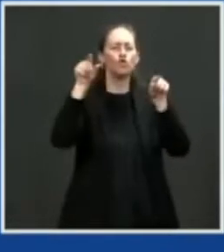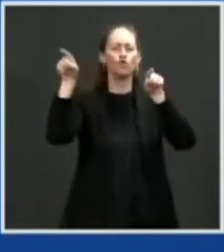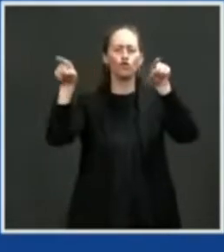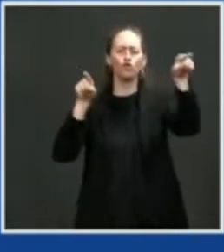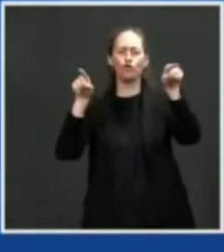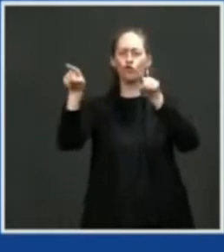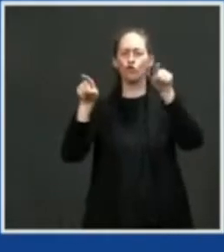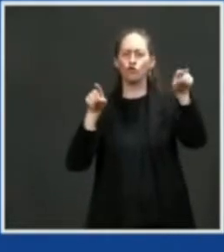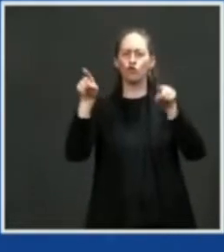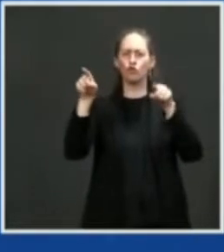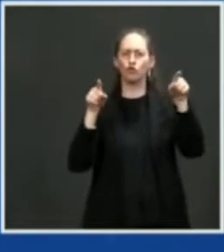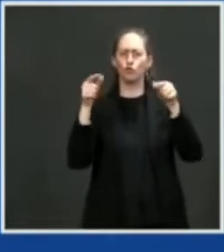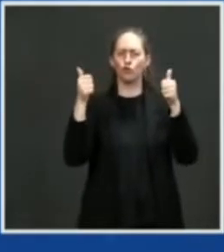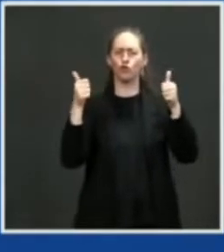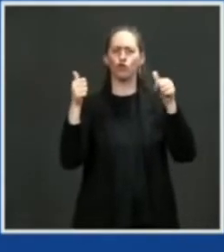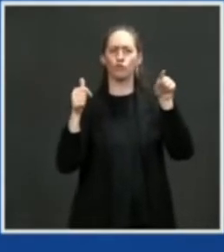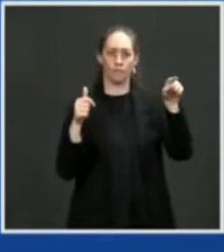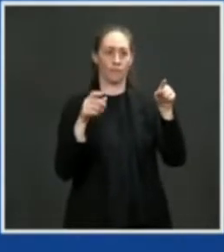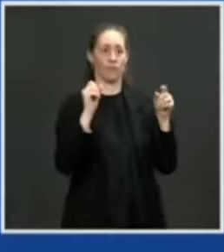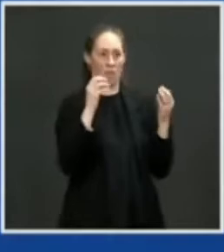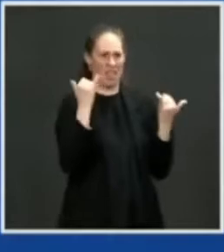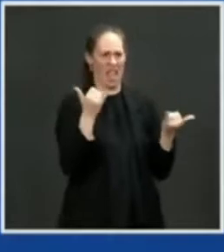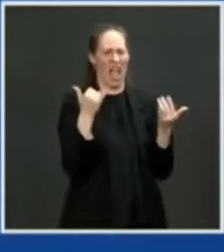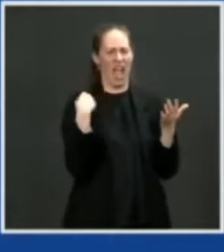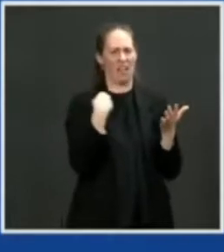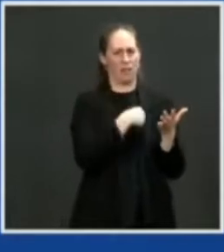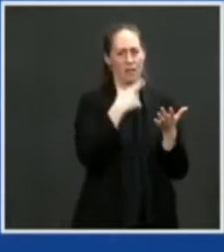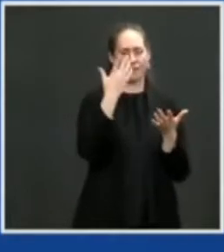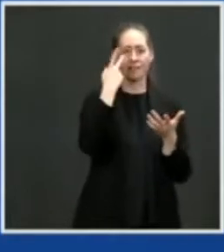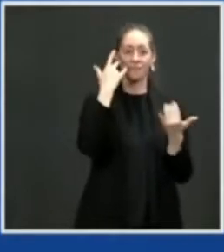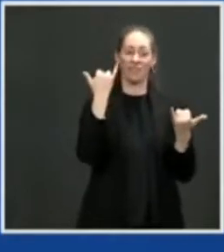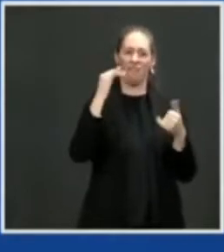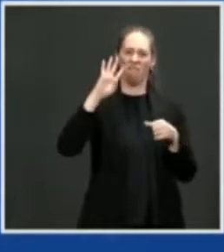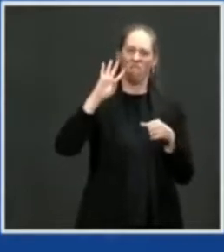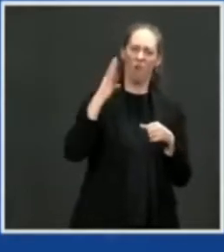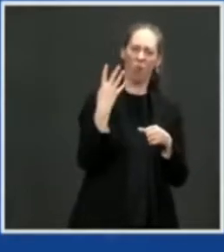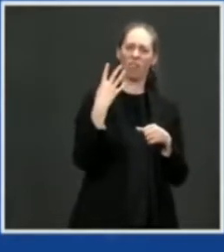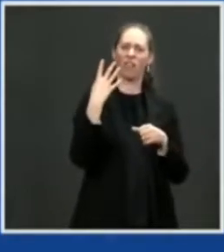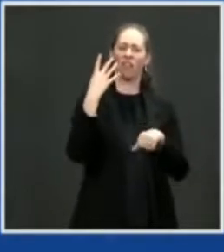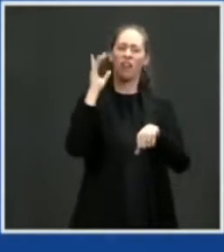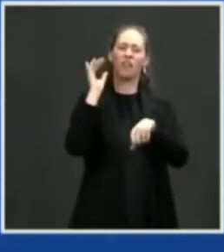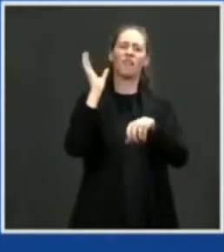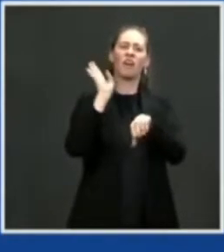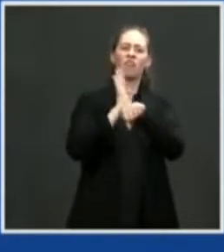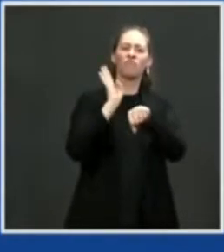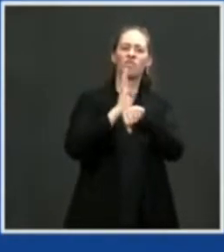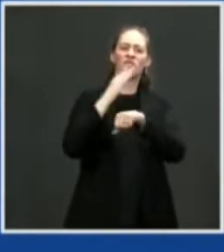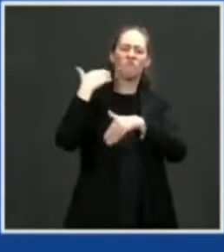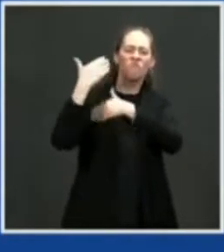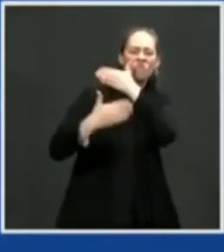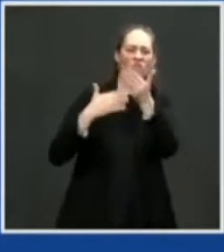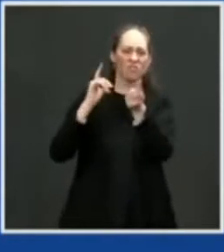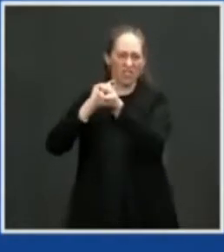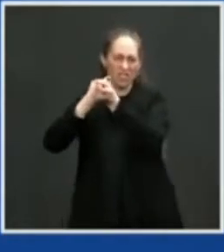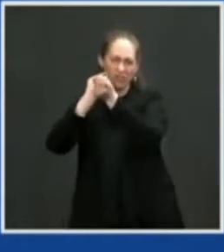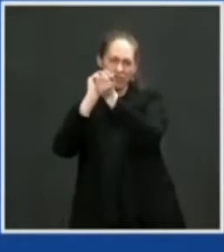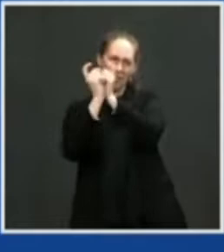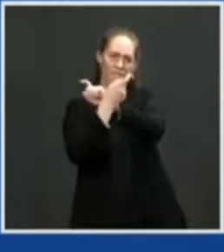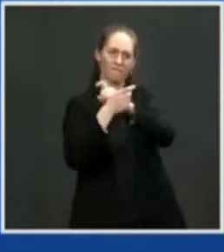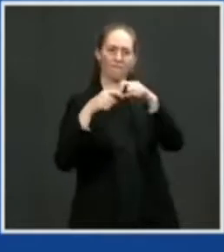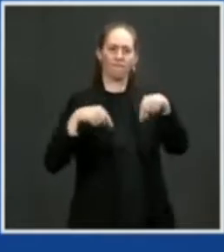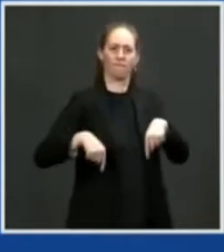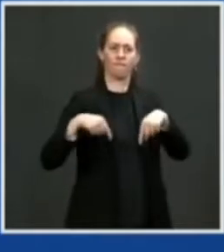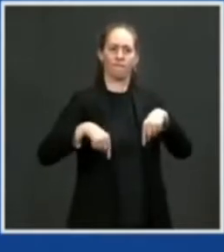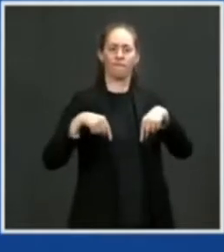fourth industrial revolution. A fourth With industrial enormous revolution. consequence. I remember the first three. Will there be middle class? How will